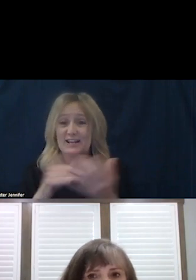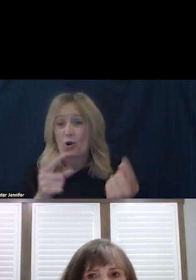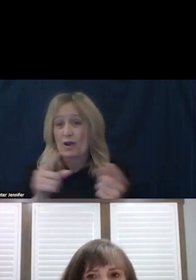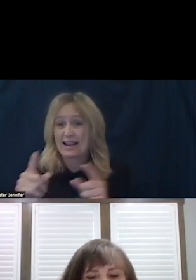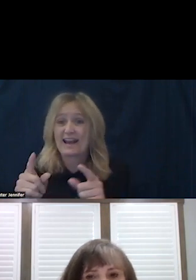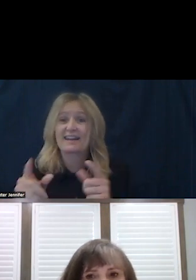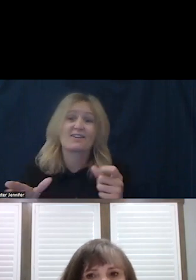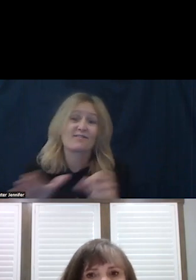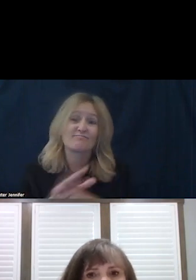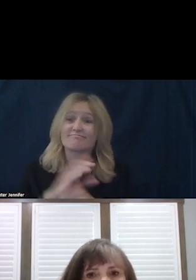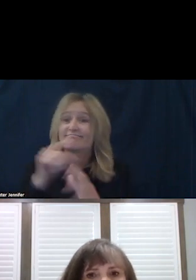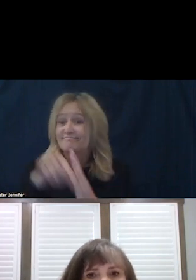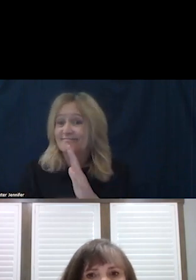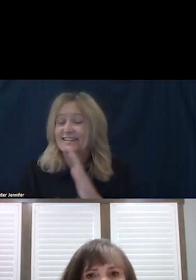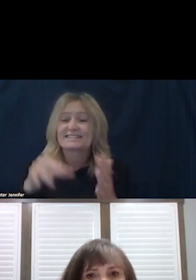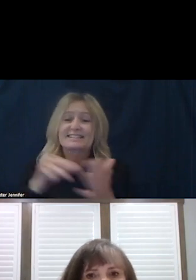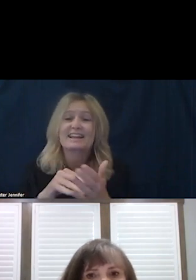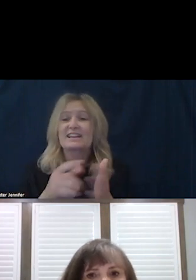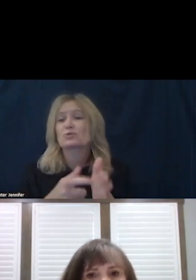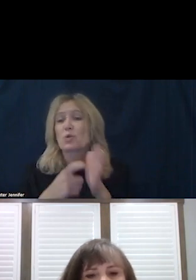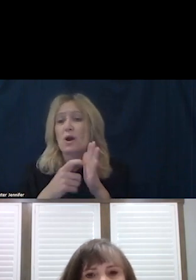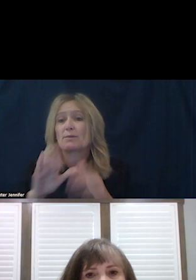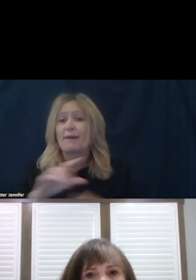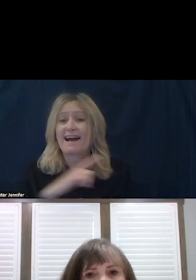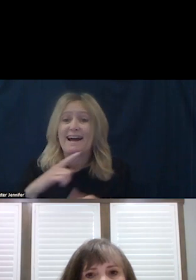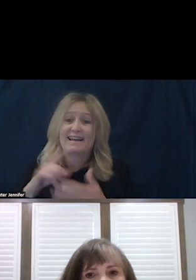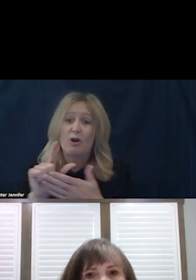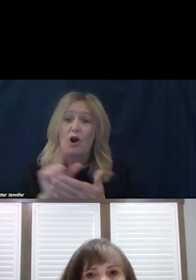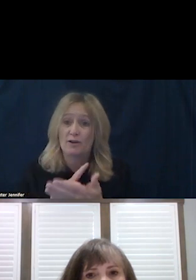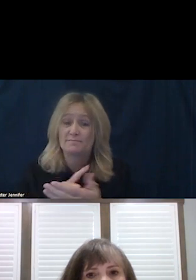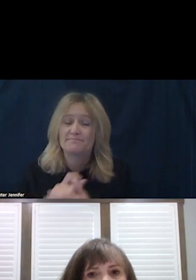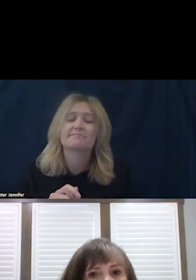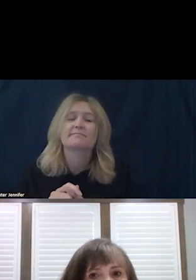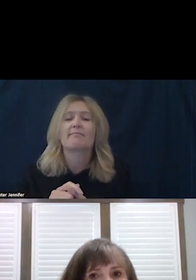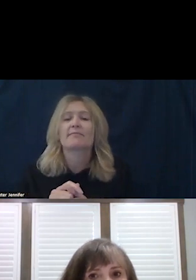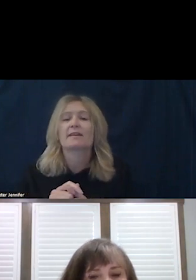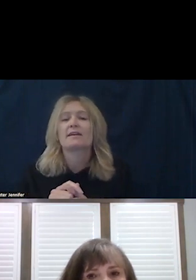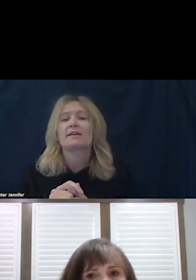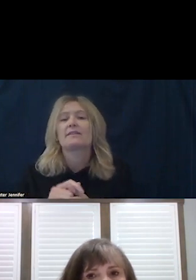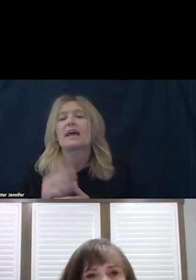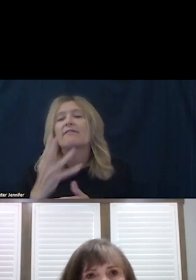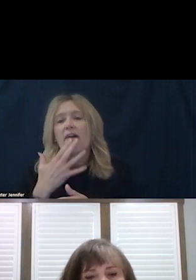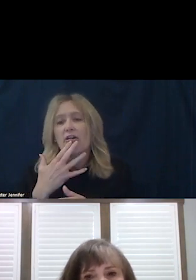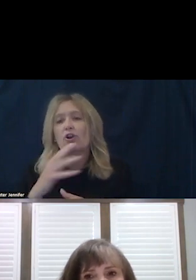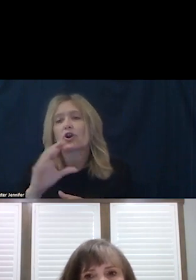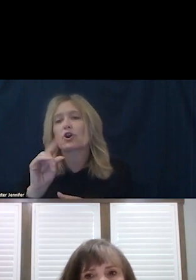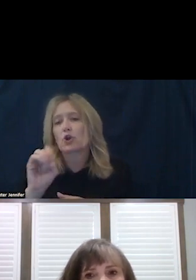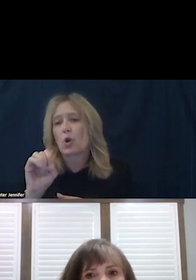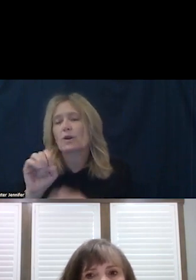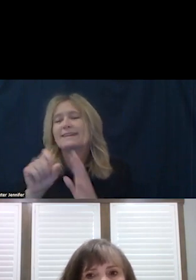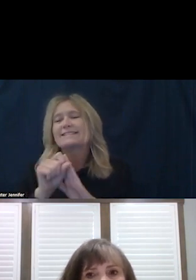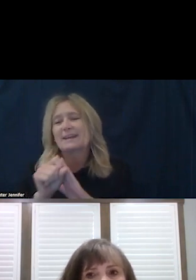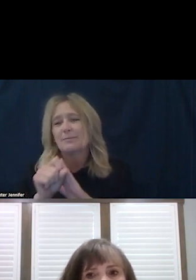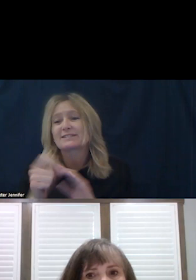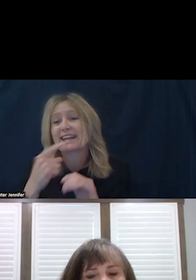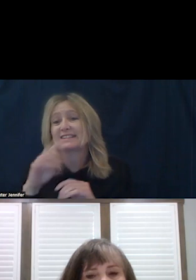comprehensive study that's being required by the legislation. The key has some color-coded symbols, so it'll tell you if the bill